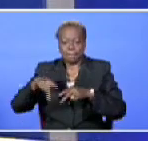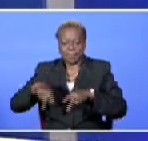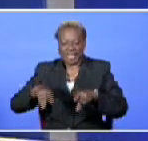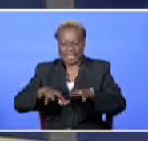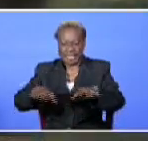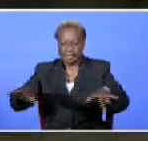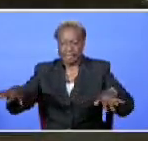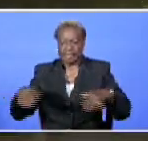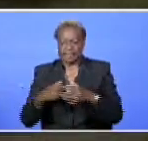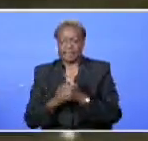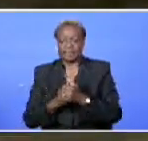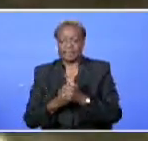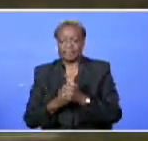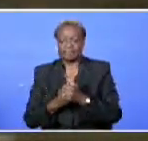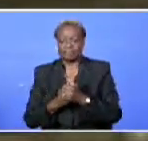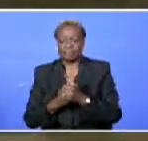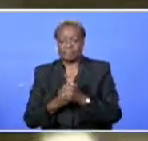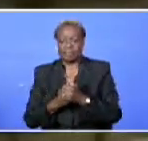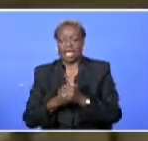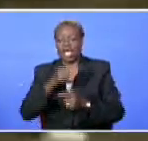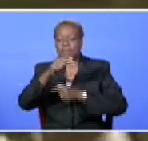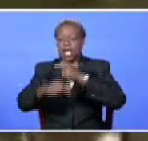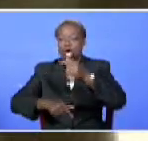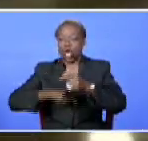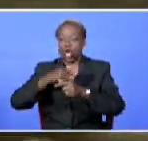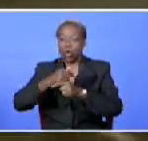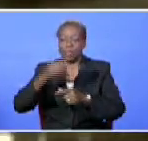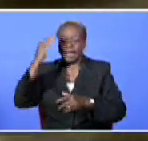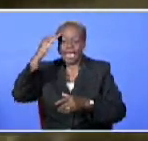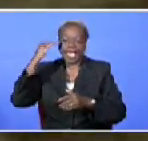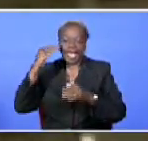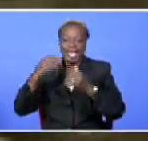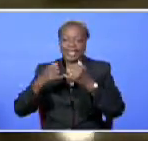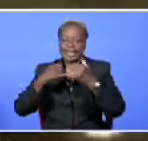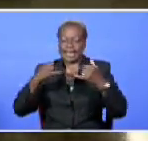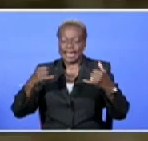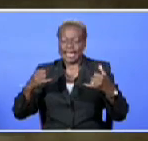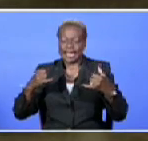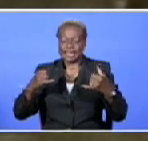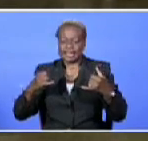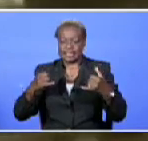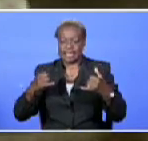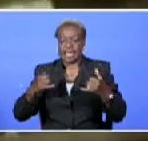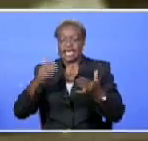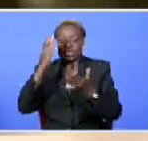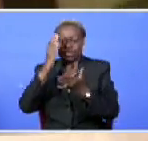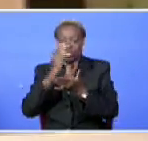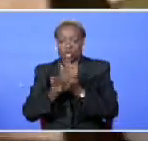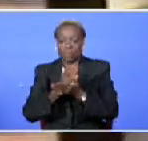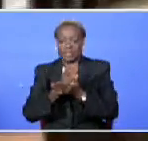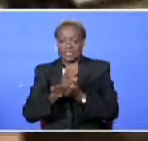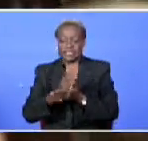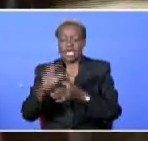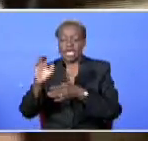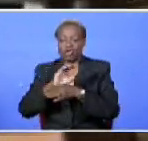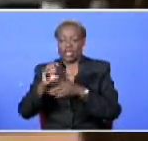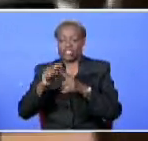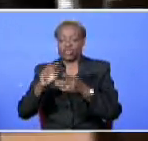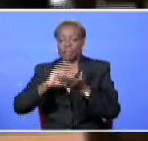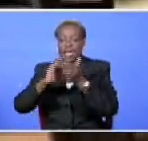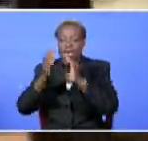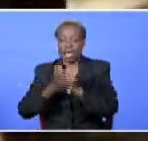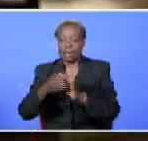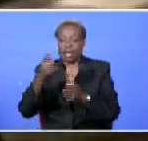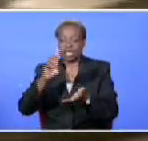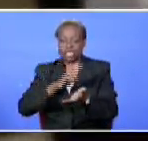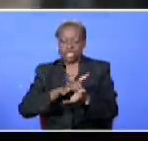report. He made global headlines when he decided to forego a promising NFL career in order to pursue his dream of becoming a neurosurgeon,